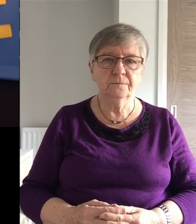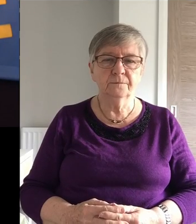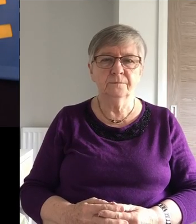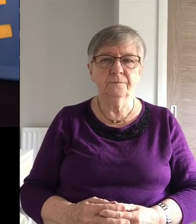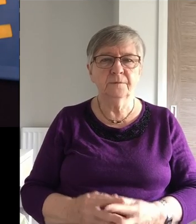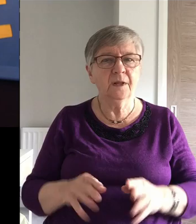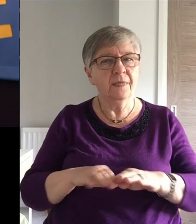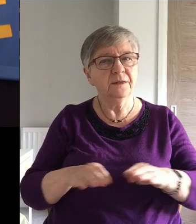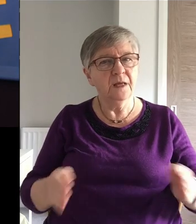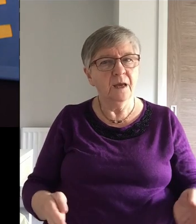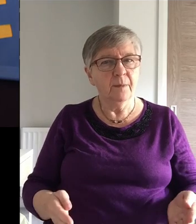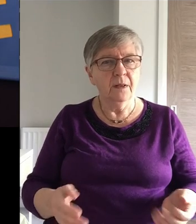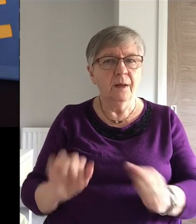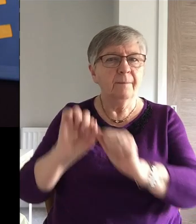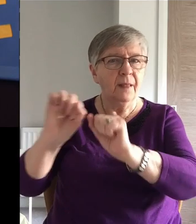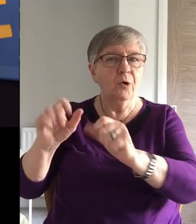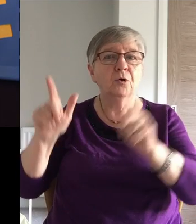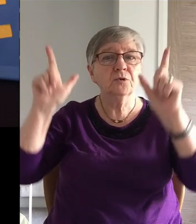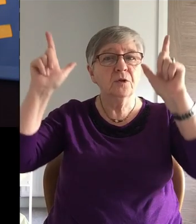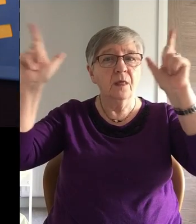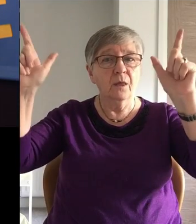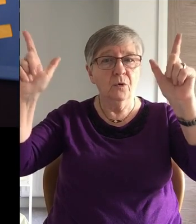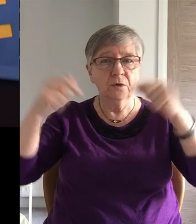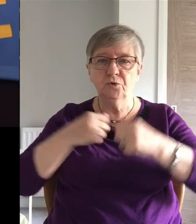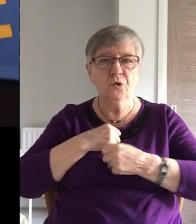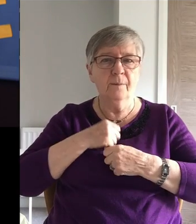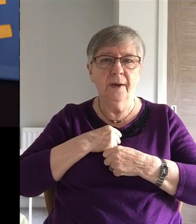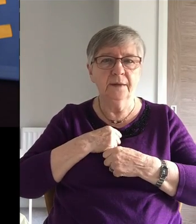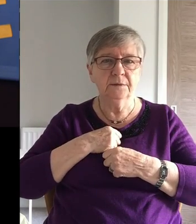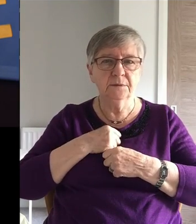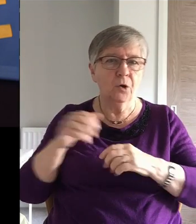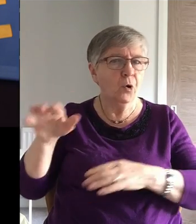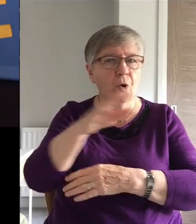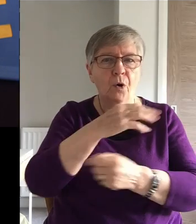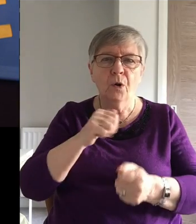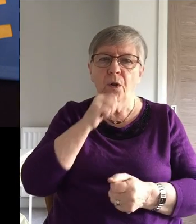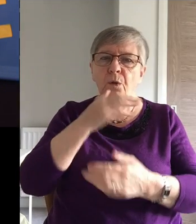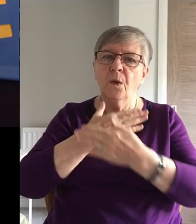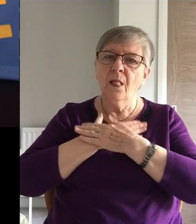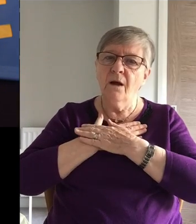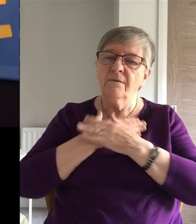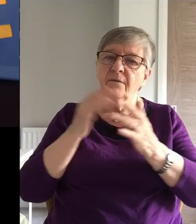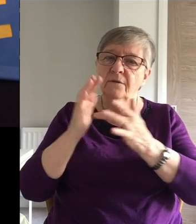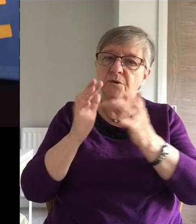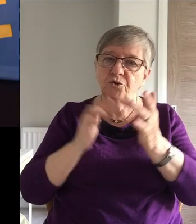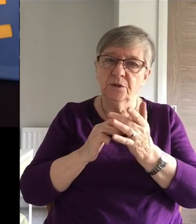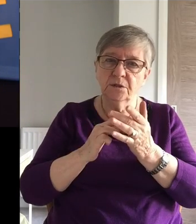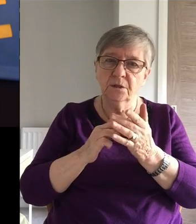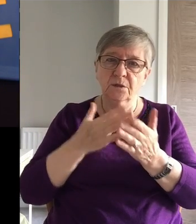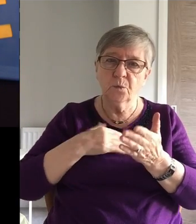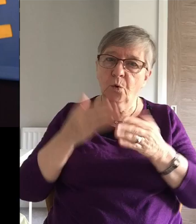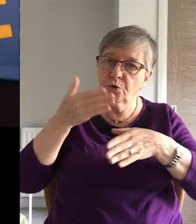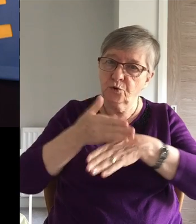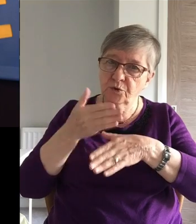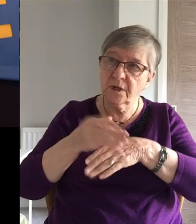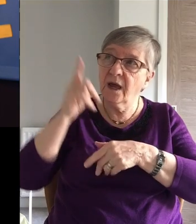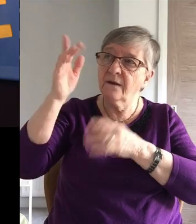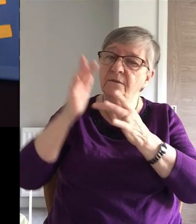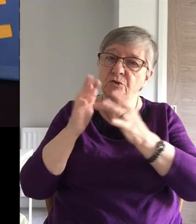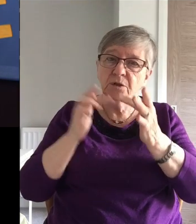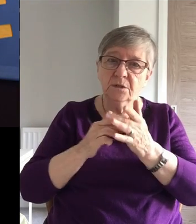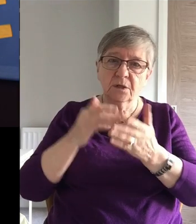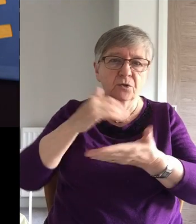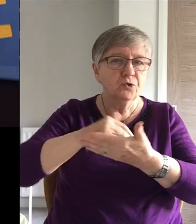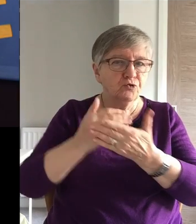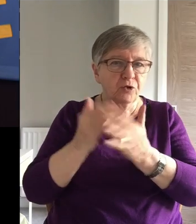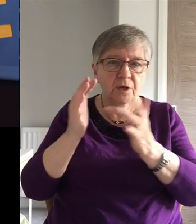Table is the Lord's table in our hours, and all who love the Lord Jesus, all who are willing to serve Him, all who are willing to share Him,